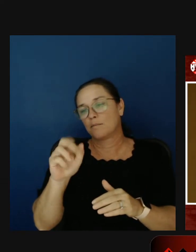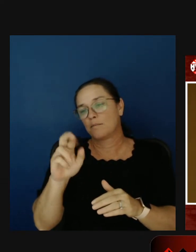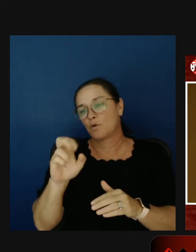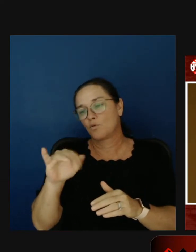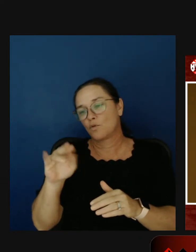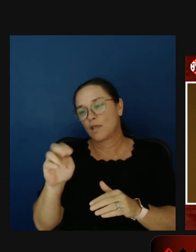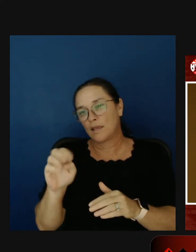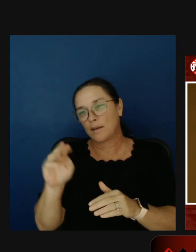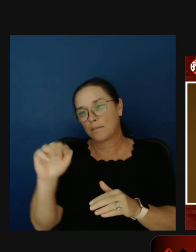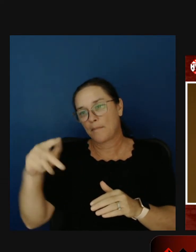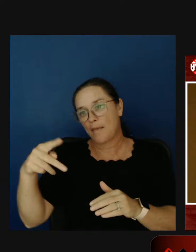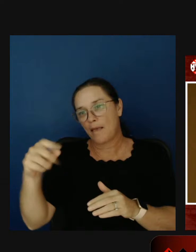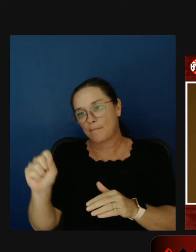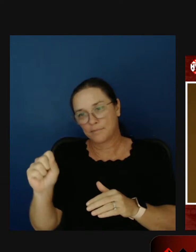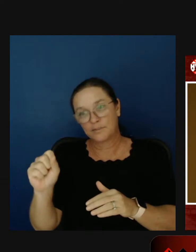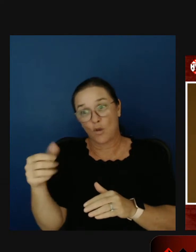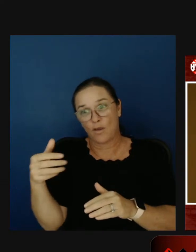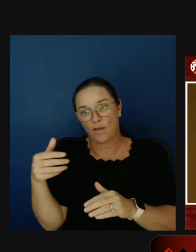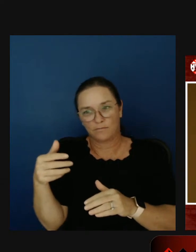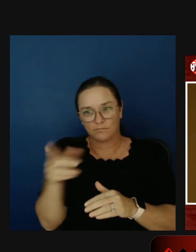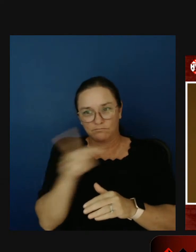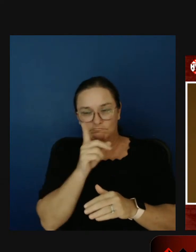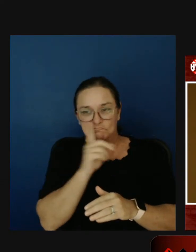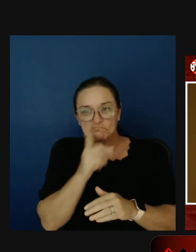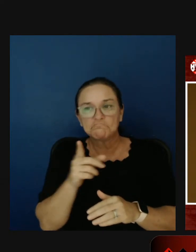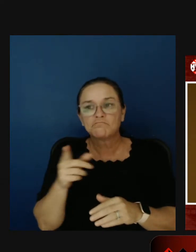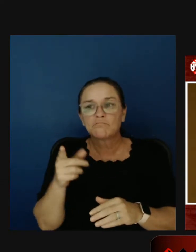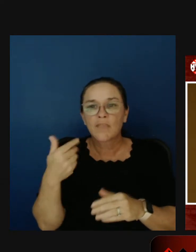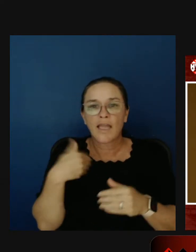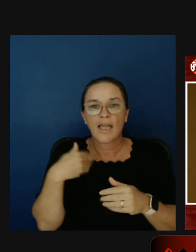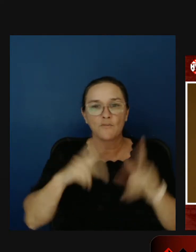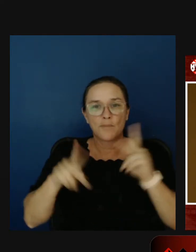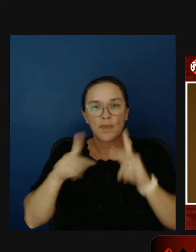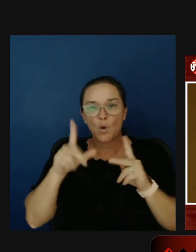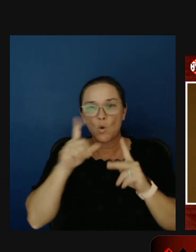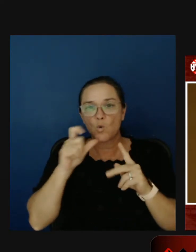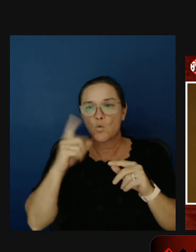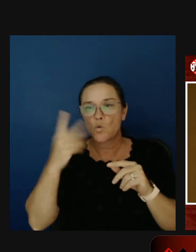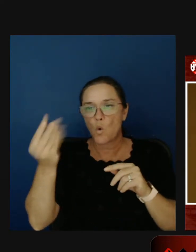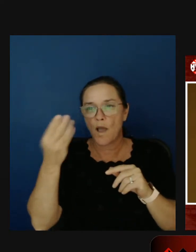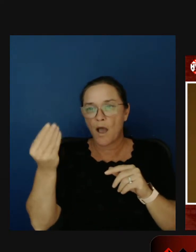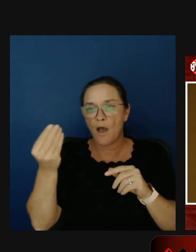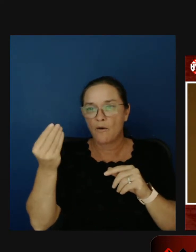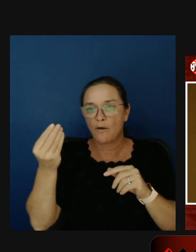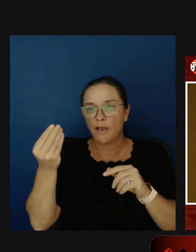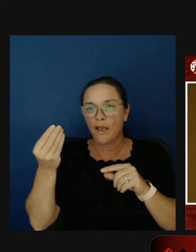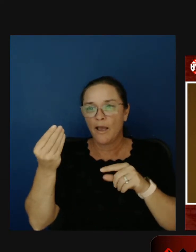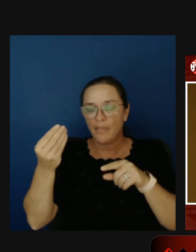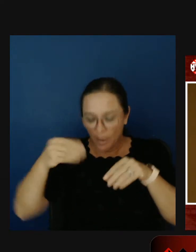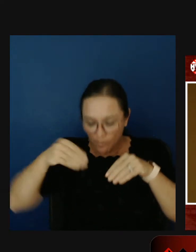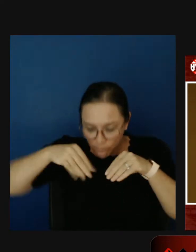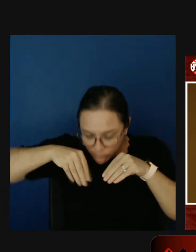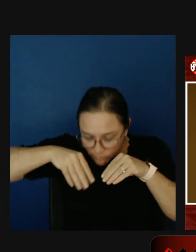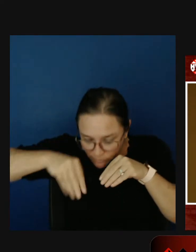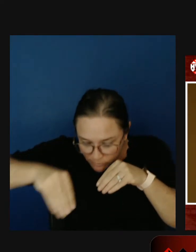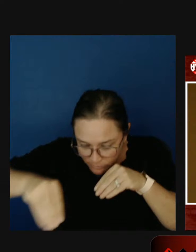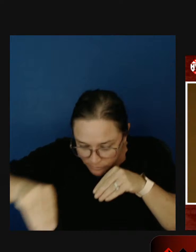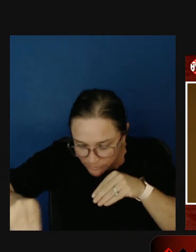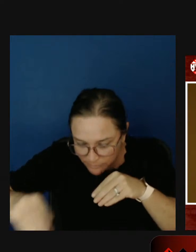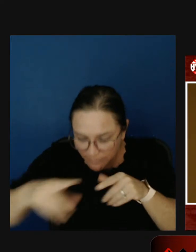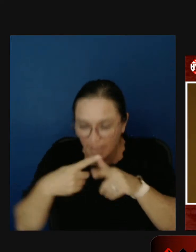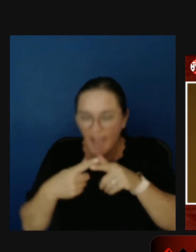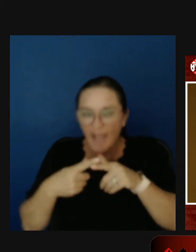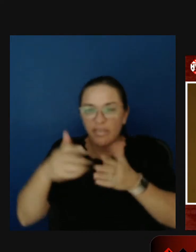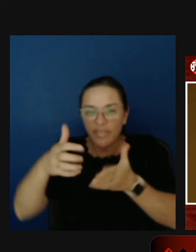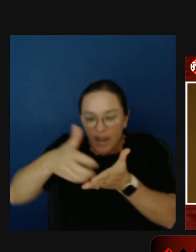this case, this is just the topography, but there are people who go out and they get the bathymetry like this, and then they dredge